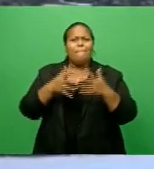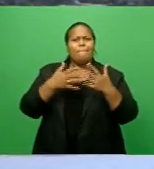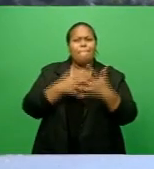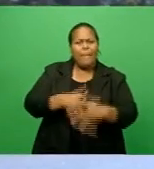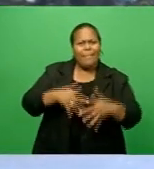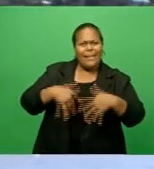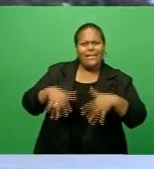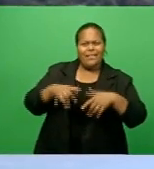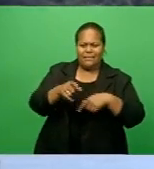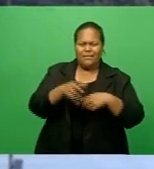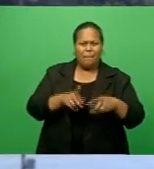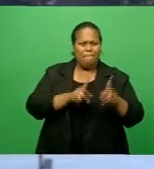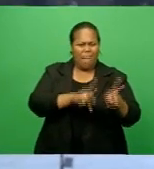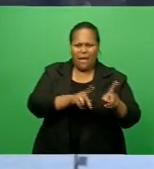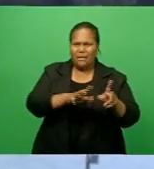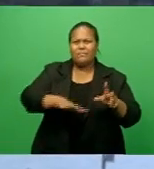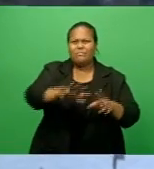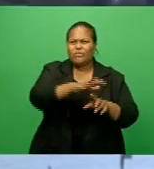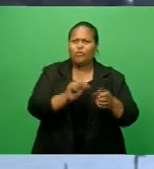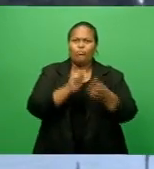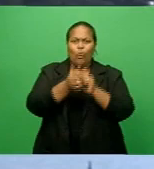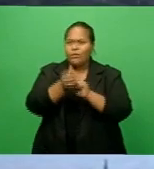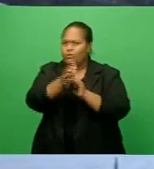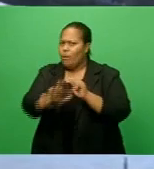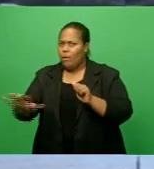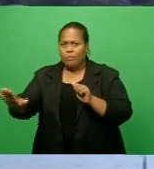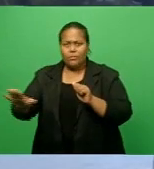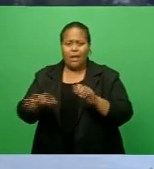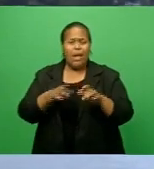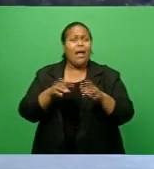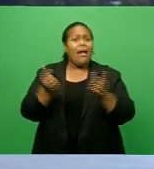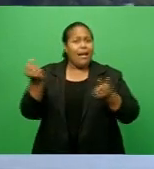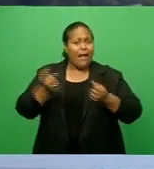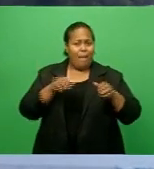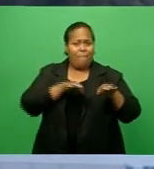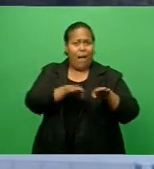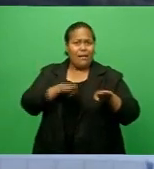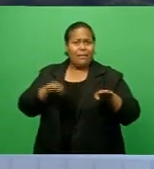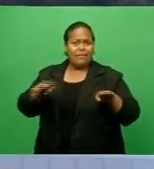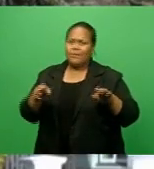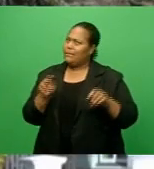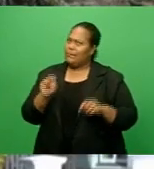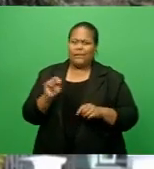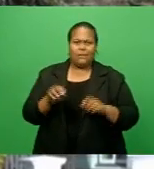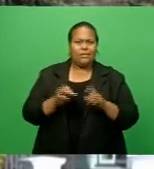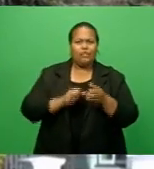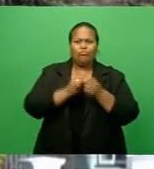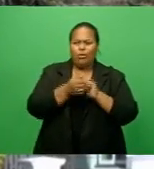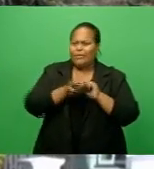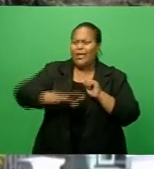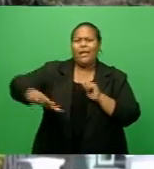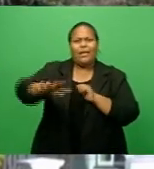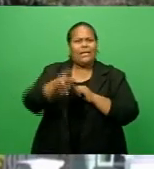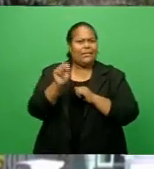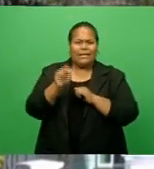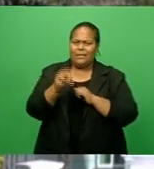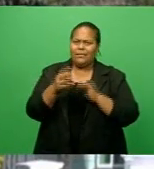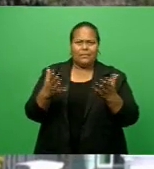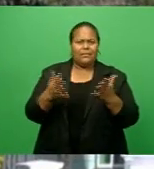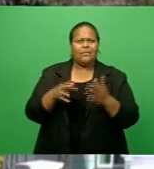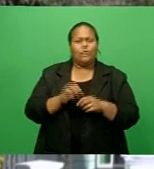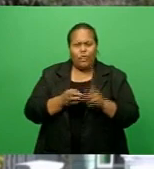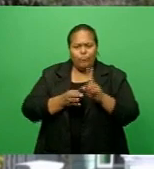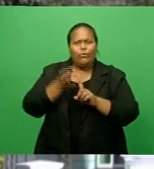grounds, municipal markets, car parks and sporting avenues improves local amenities and